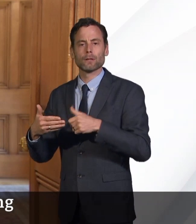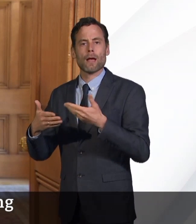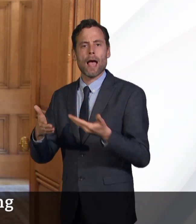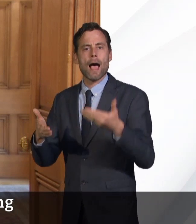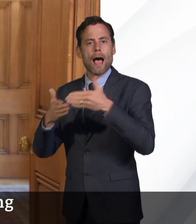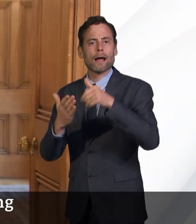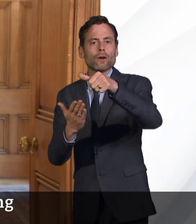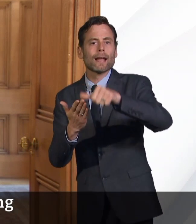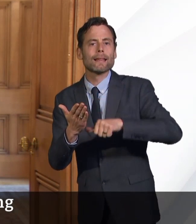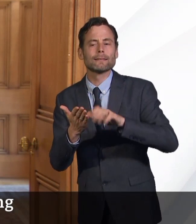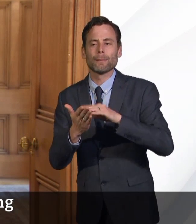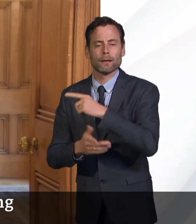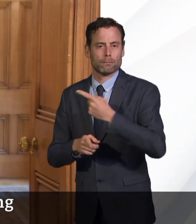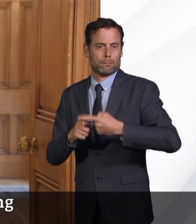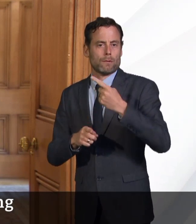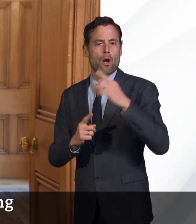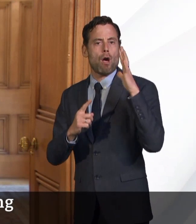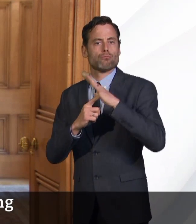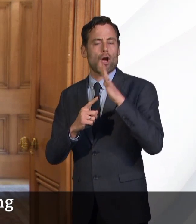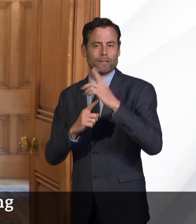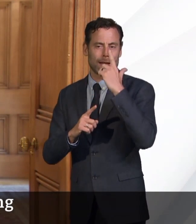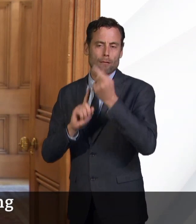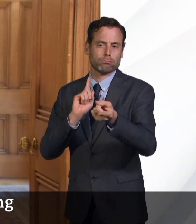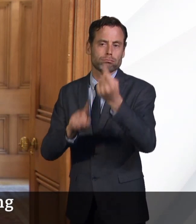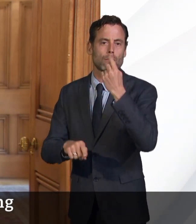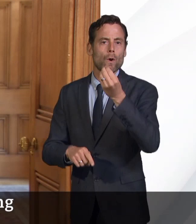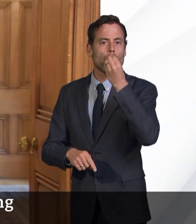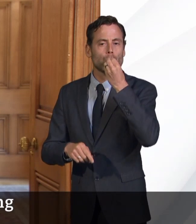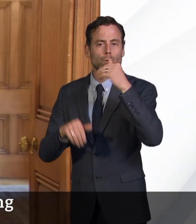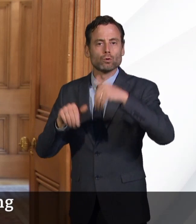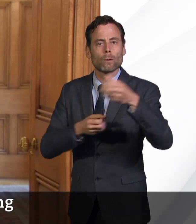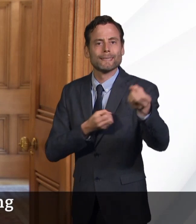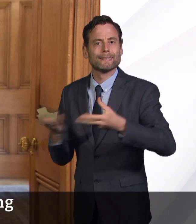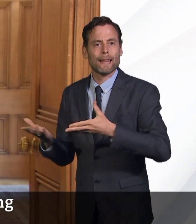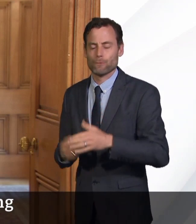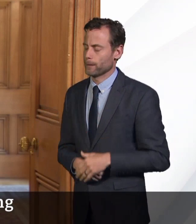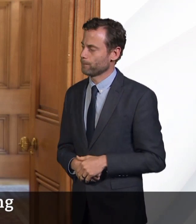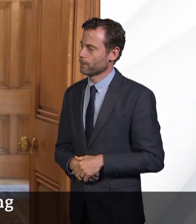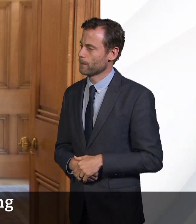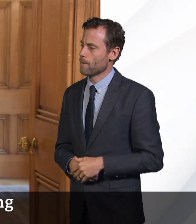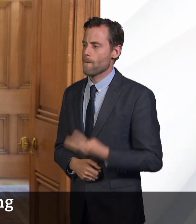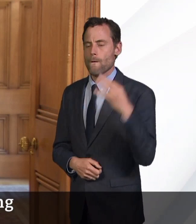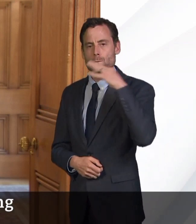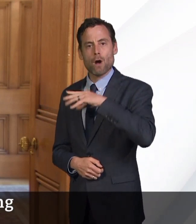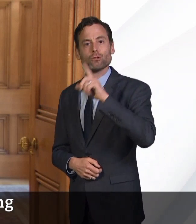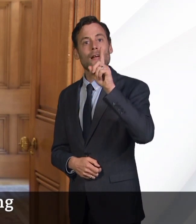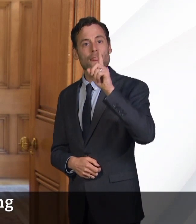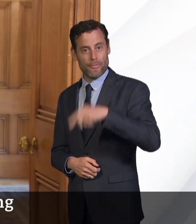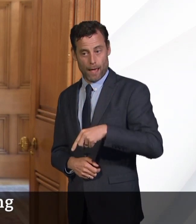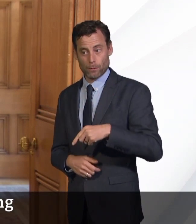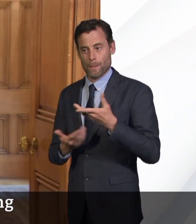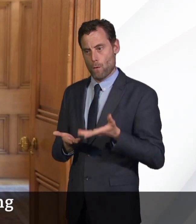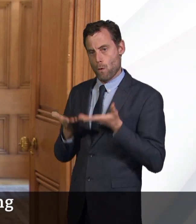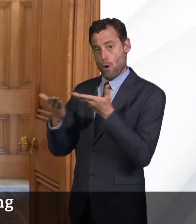access to supermarket delivery slots. So far, around 400,000 people have been offered